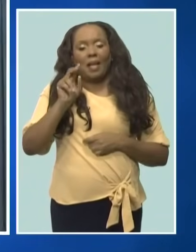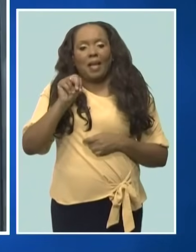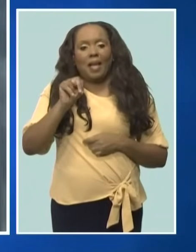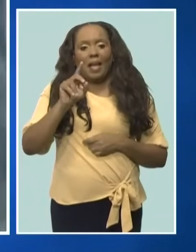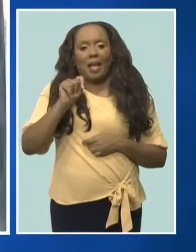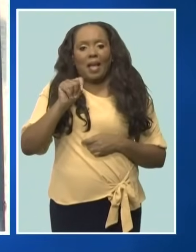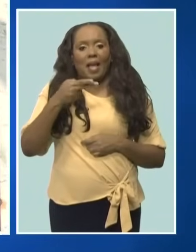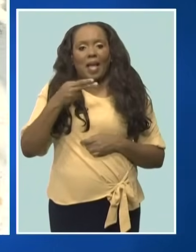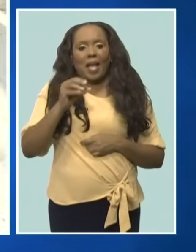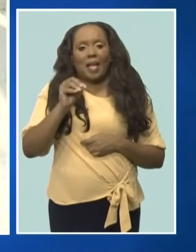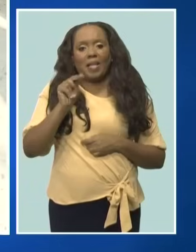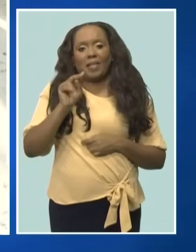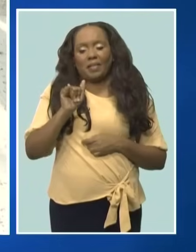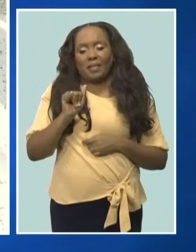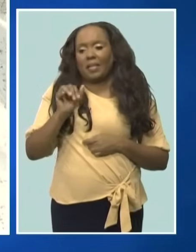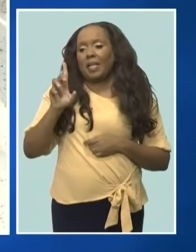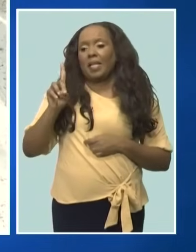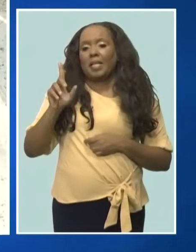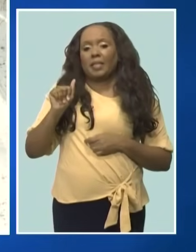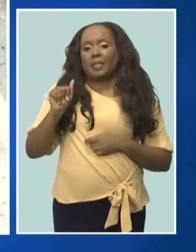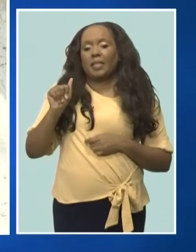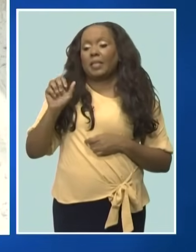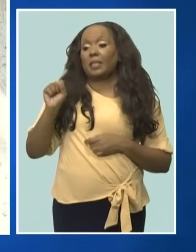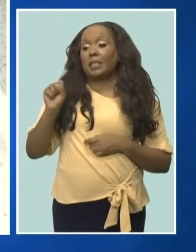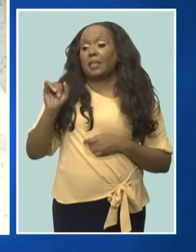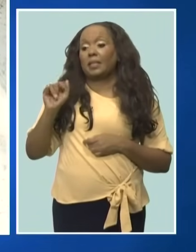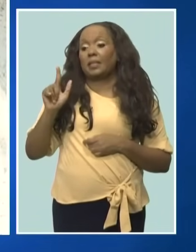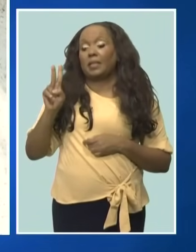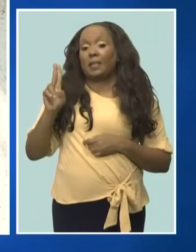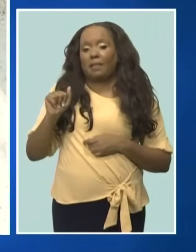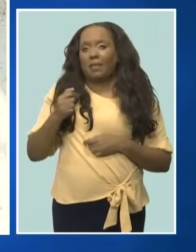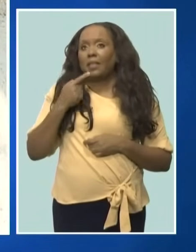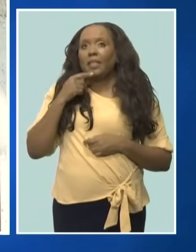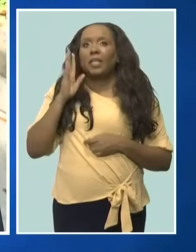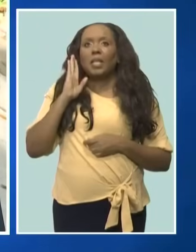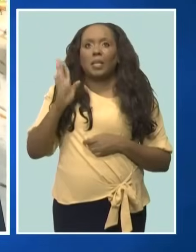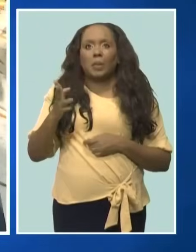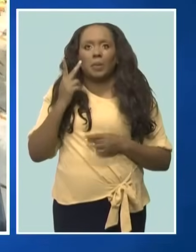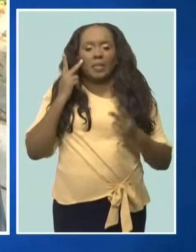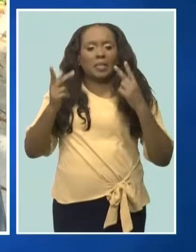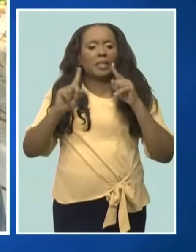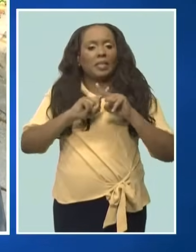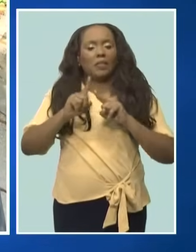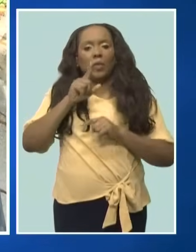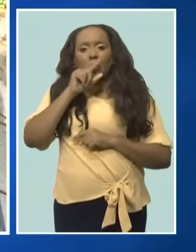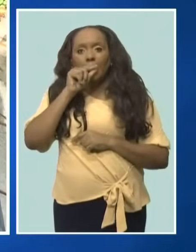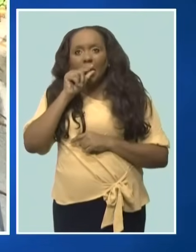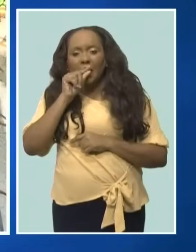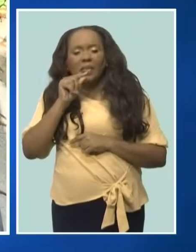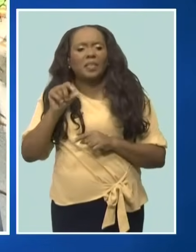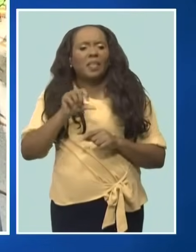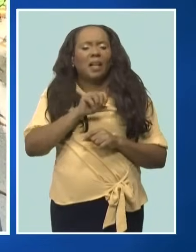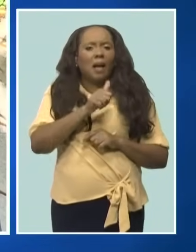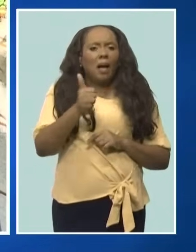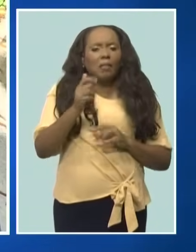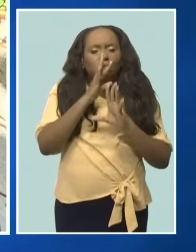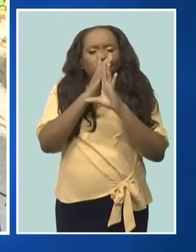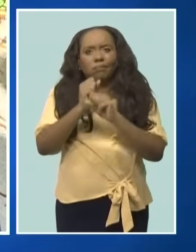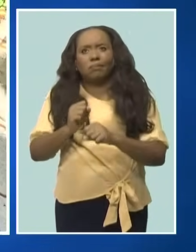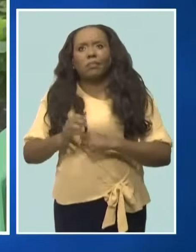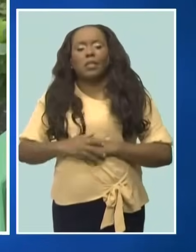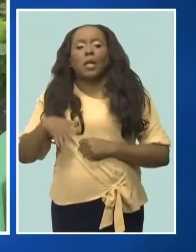will now experience a reimagined migratory bird zone and other attractions. And the open area in the